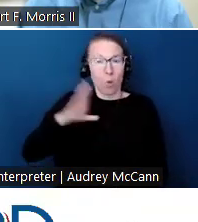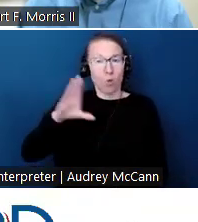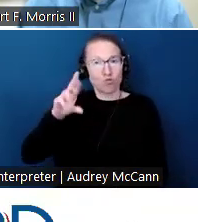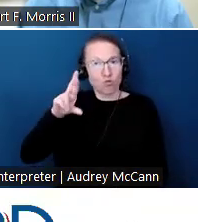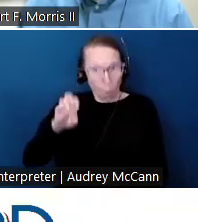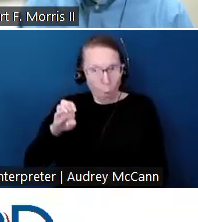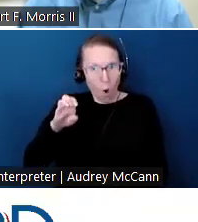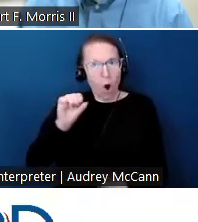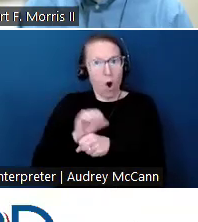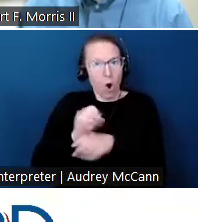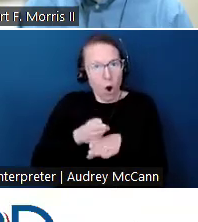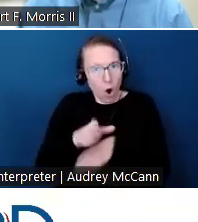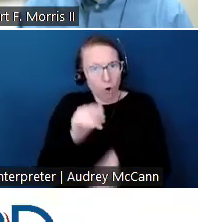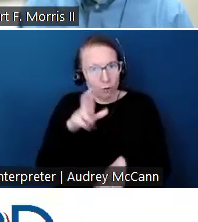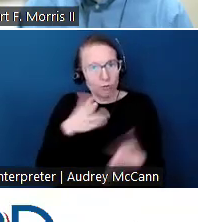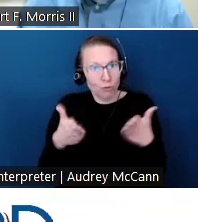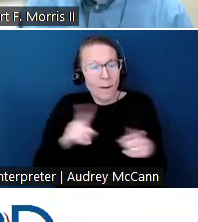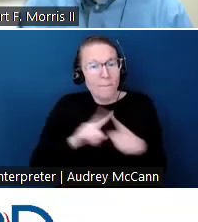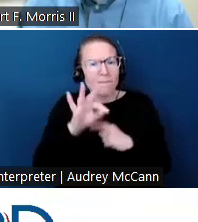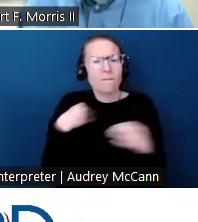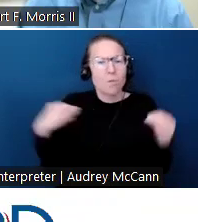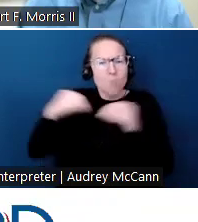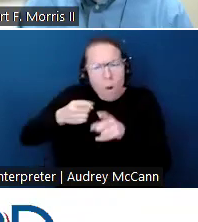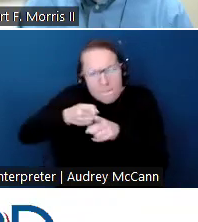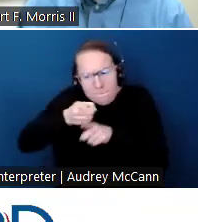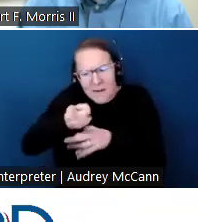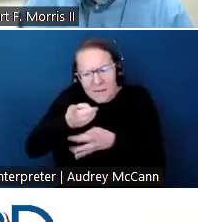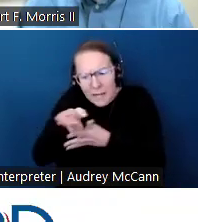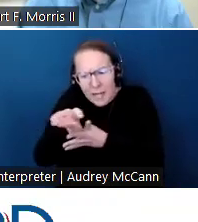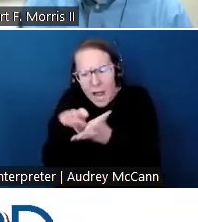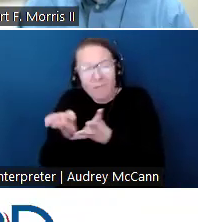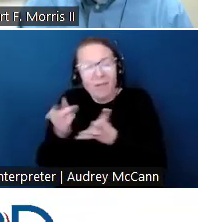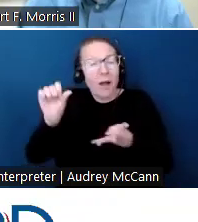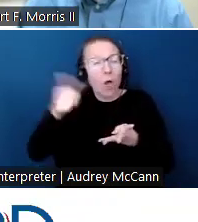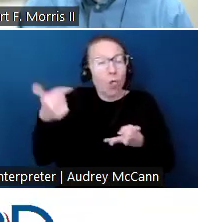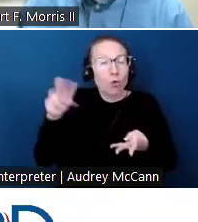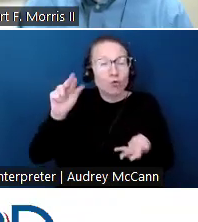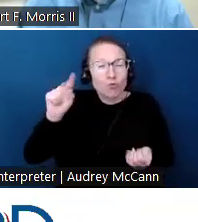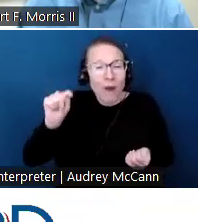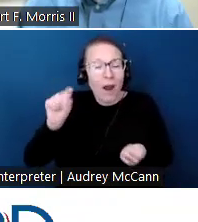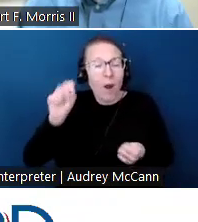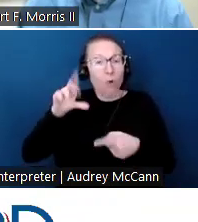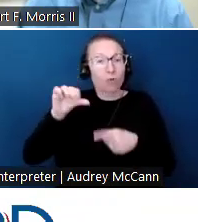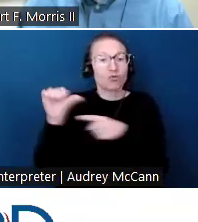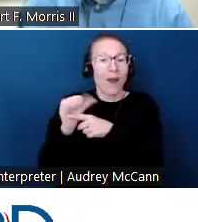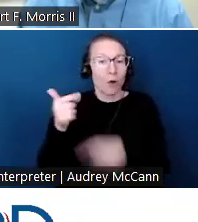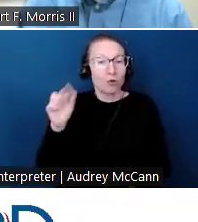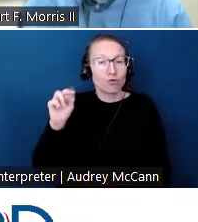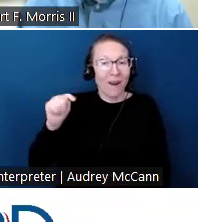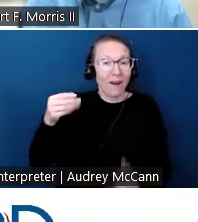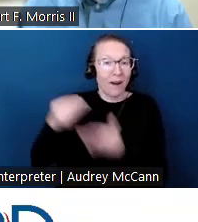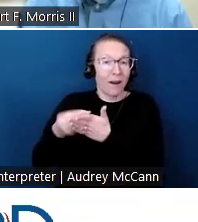do participate in some other specialized services, such as other grants or our training grant funding, there are some